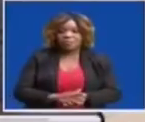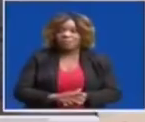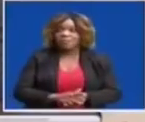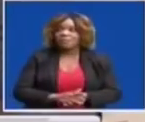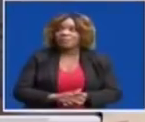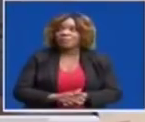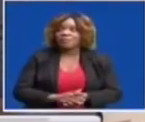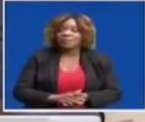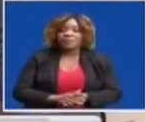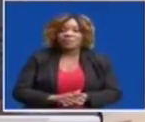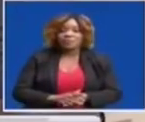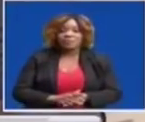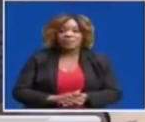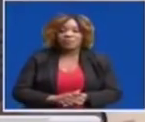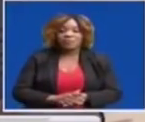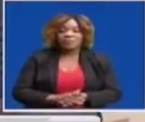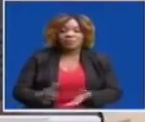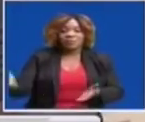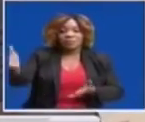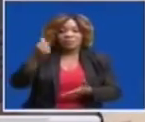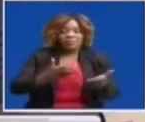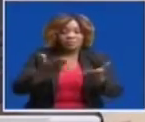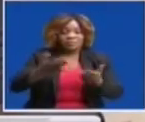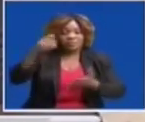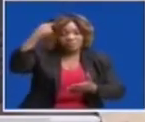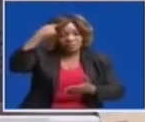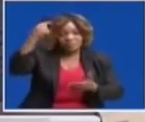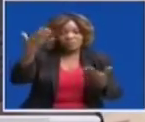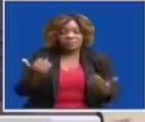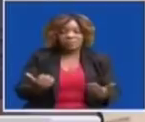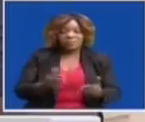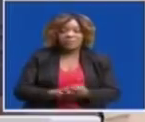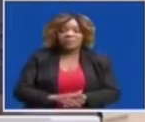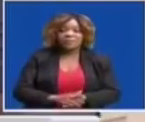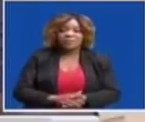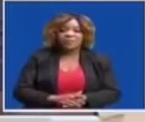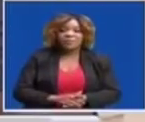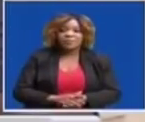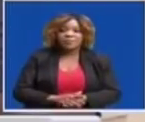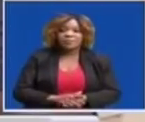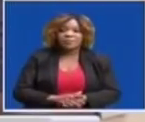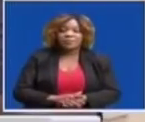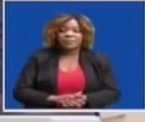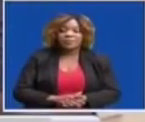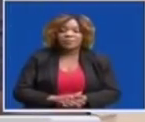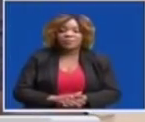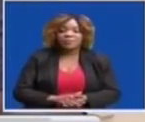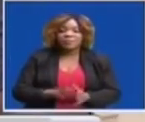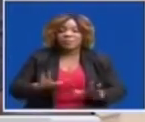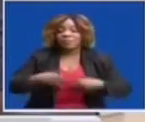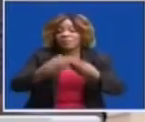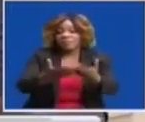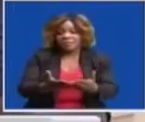is interested in attracting the private investors who want to come and build and partner with us to build the civil